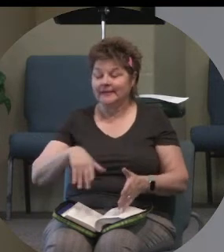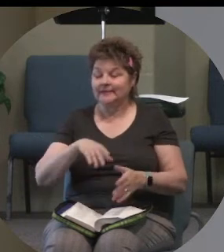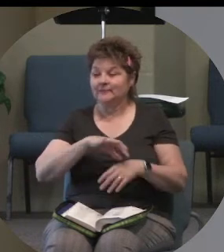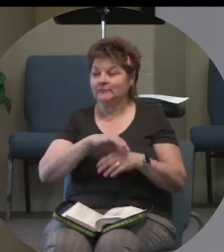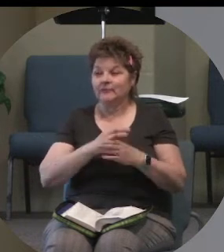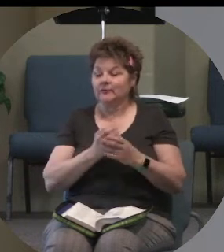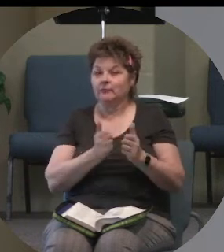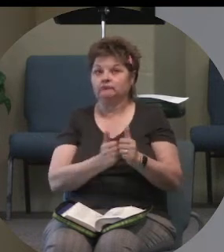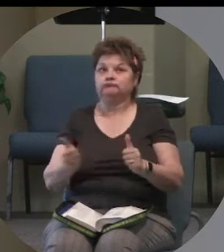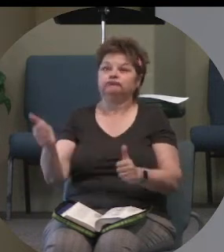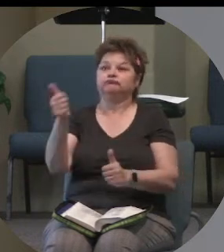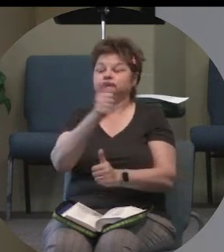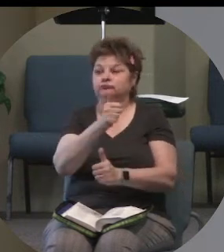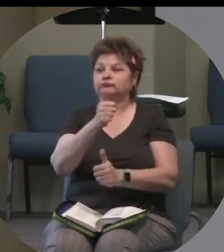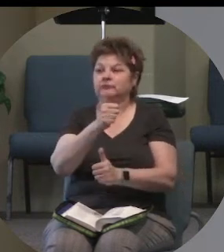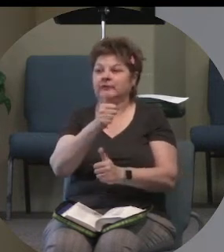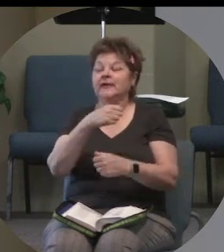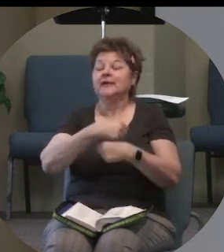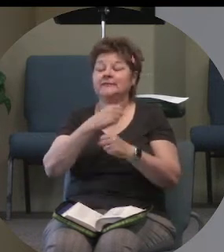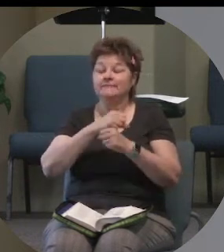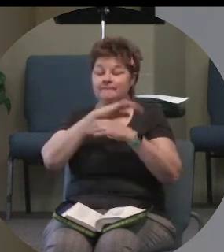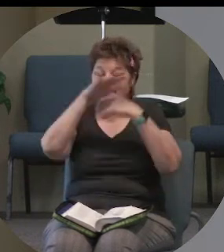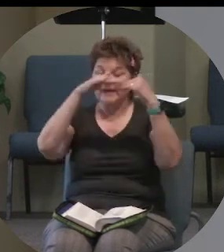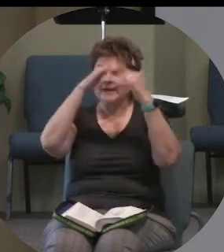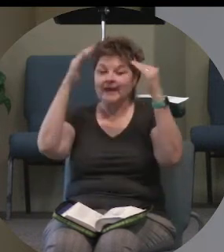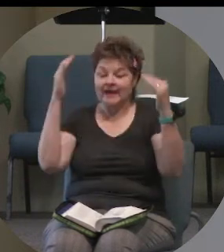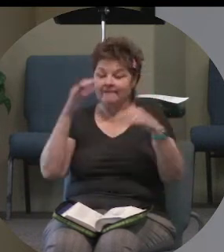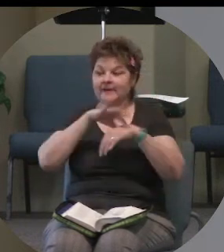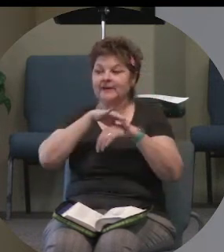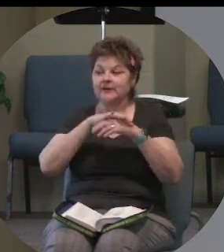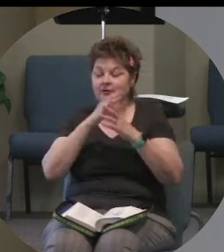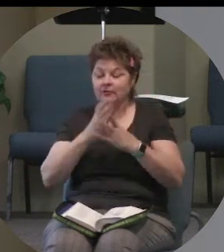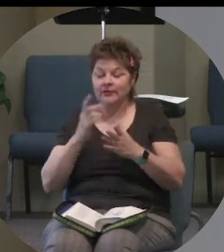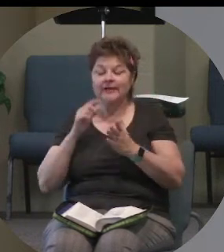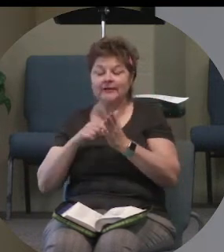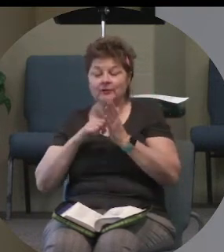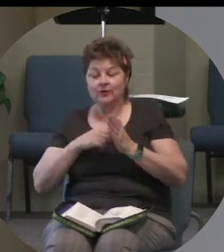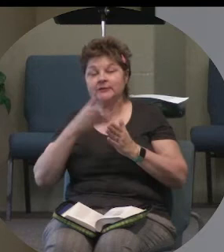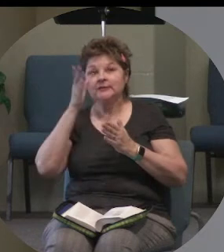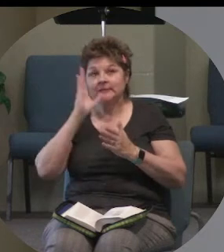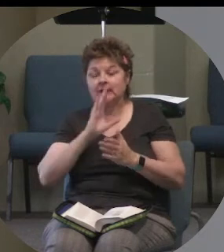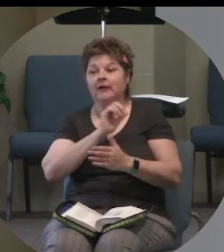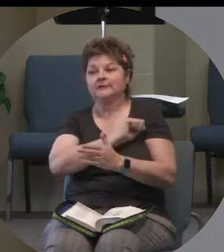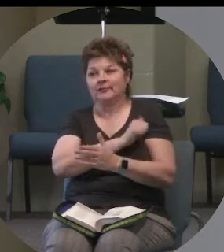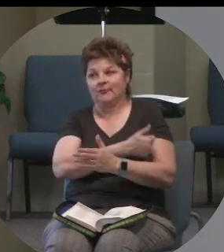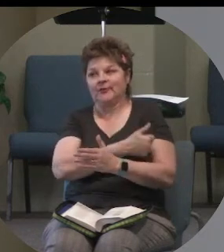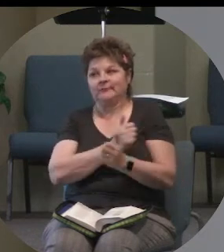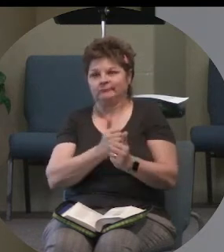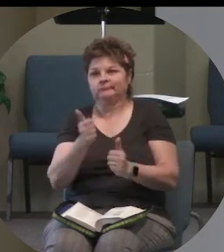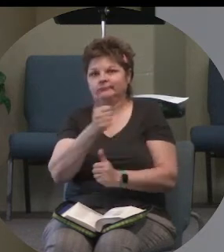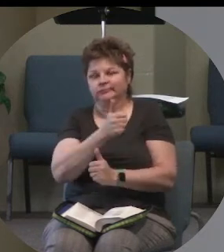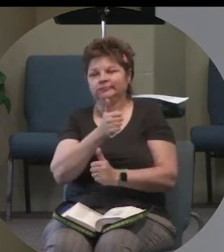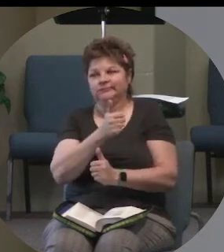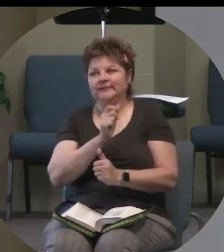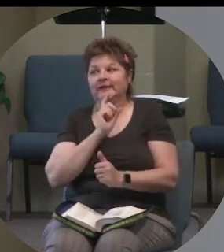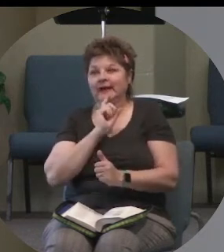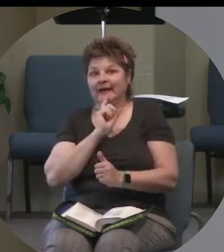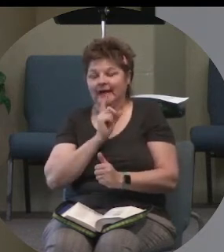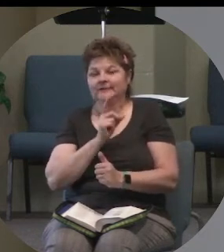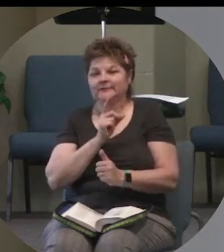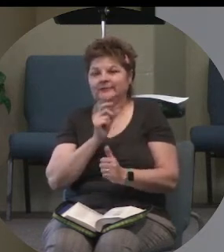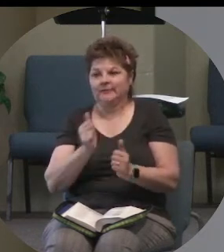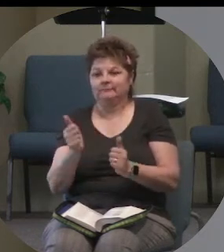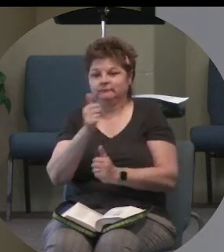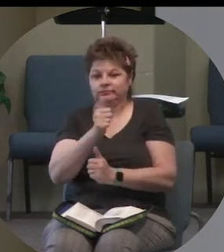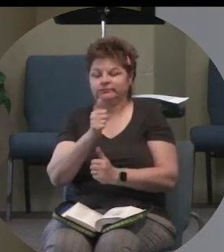them, and that he has made heaven and earth. He acknowledges God's authority to actually be over the